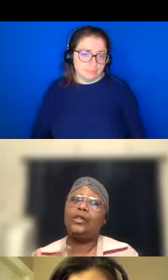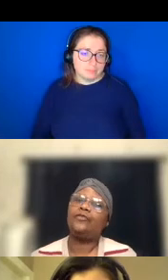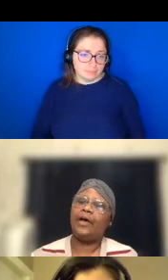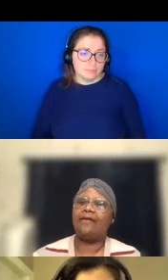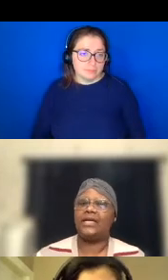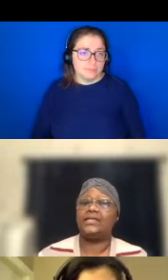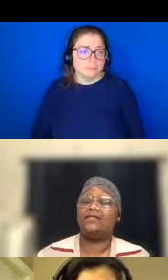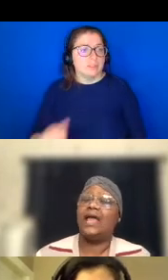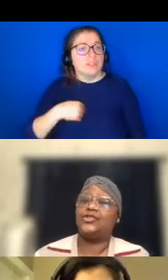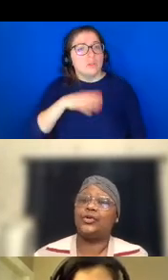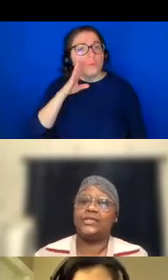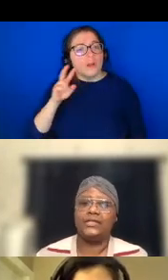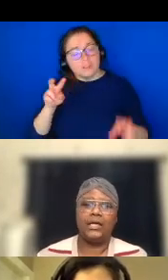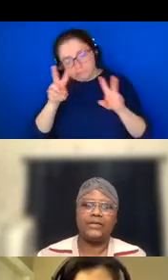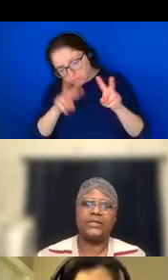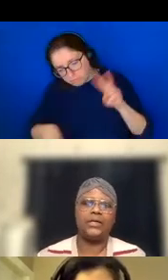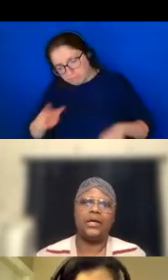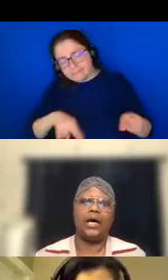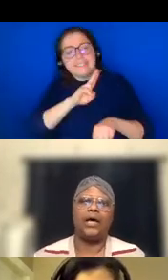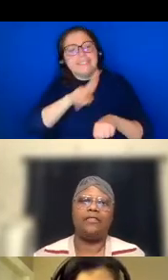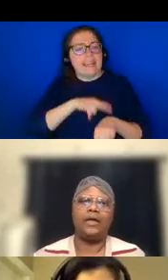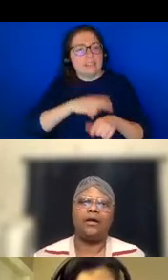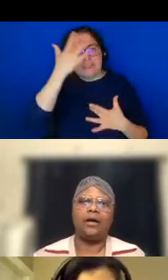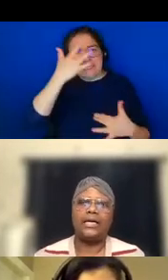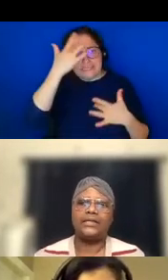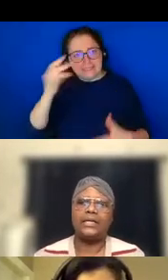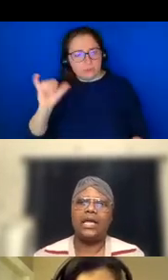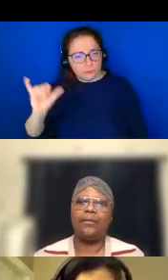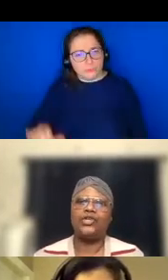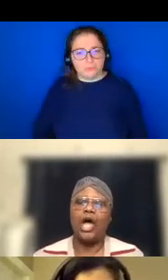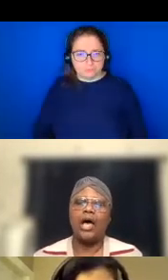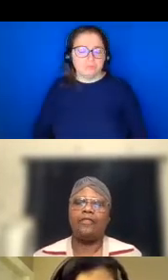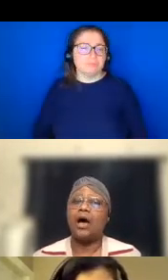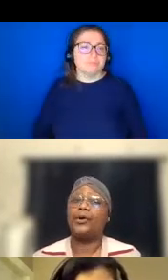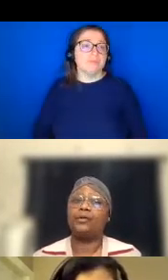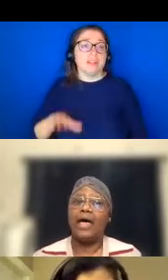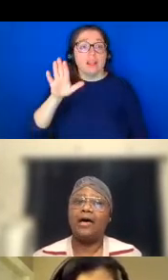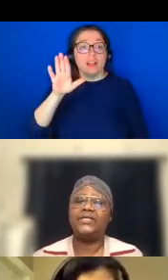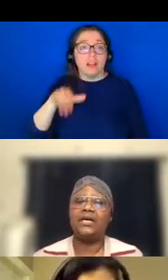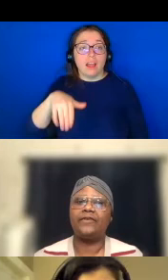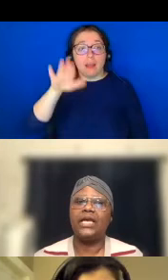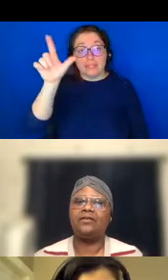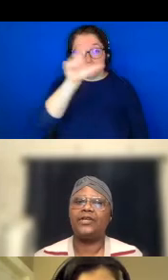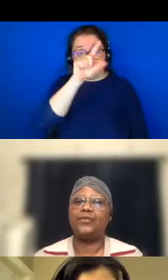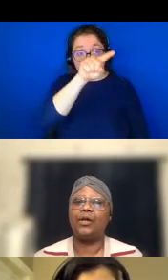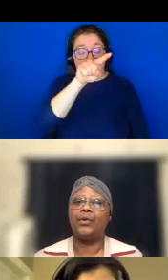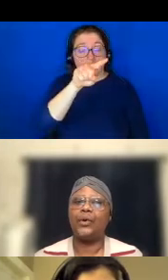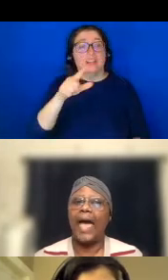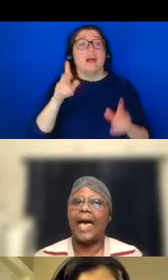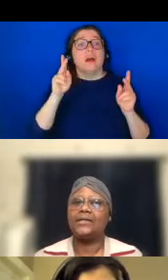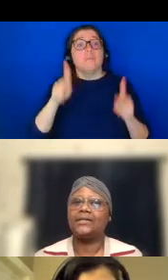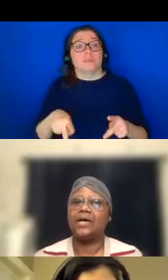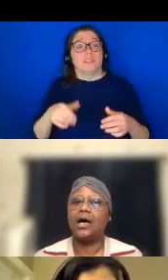We'll look for evidence of natural disease. There is an image on the upper left of an individual